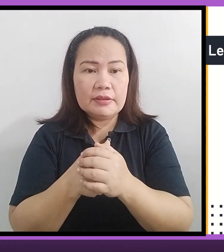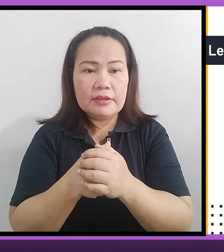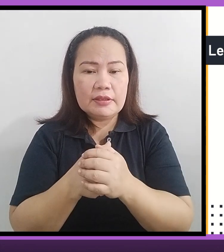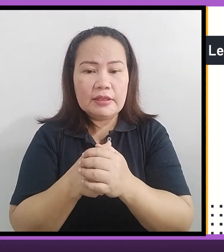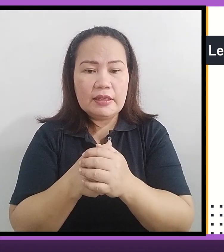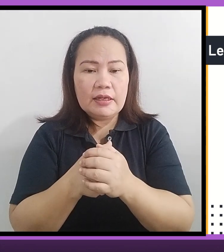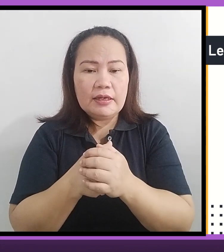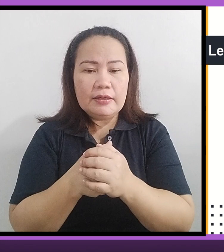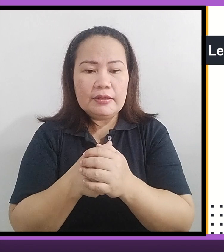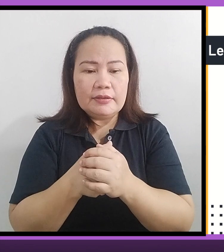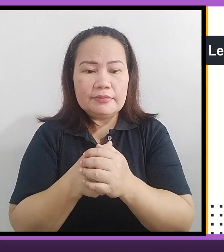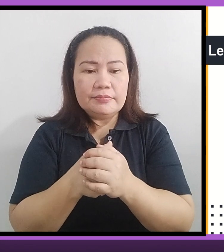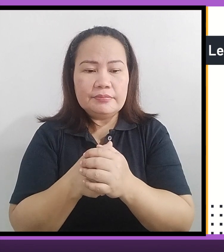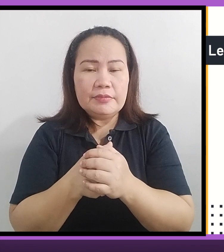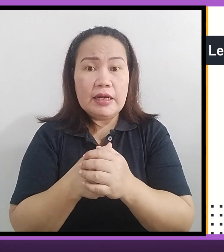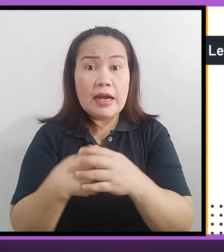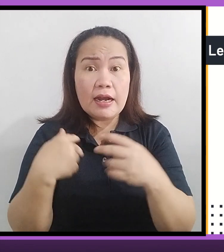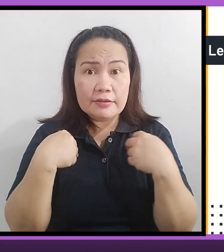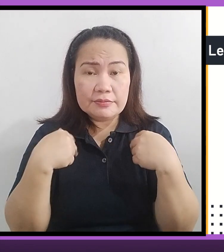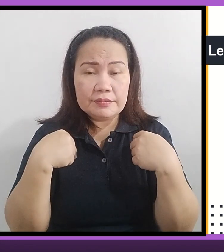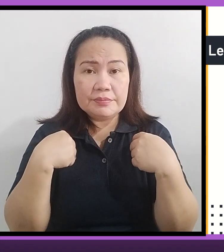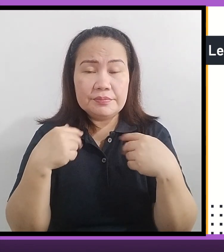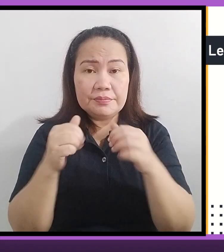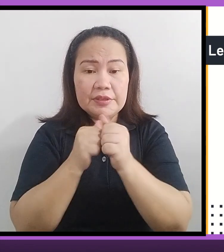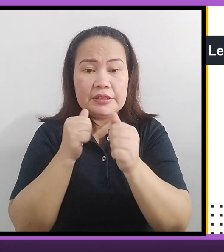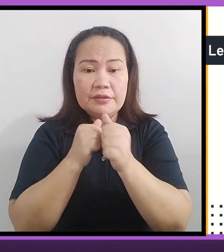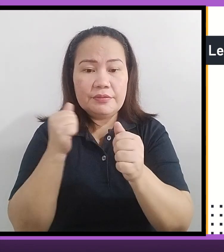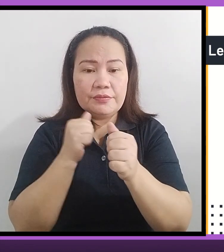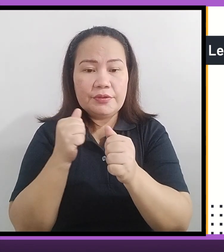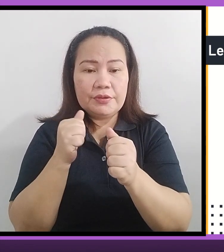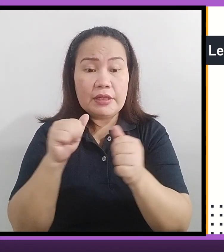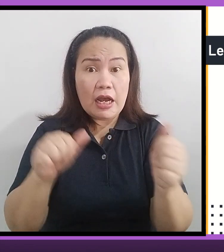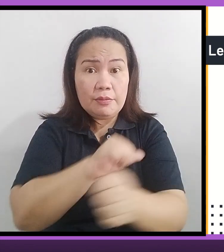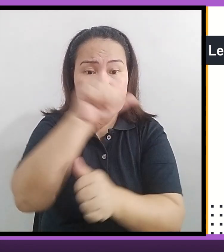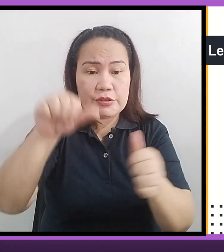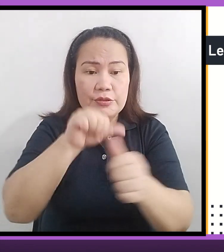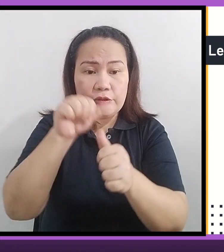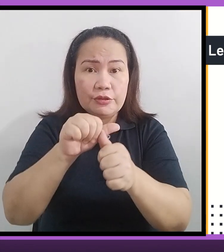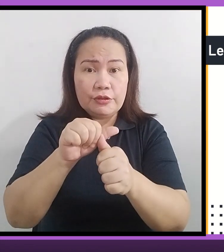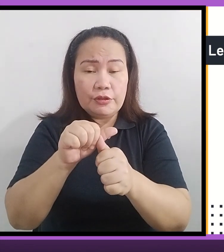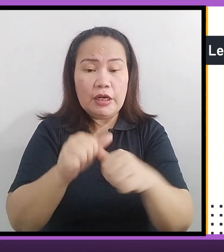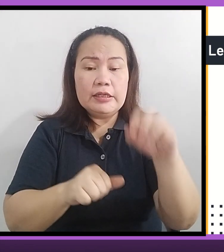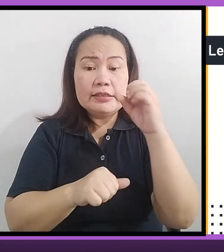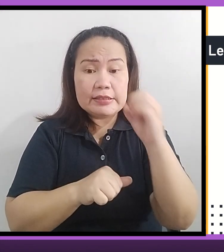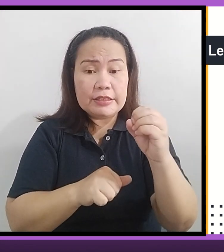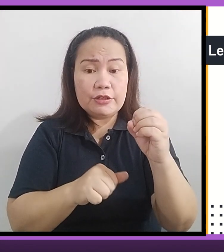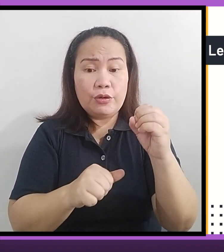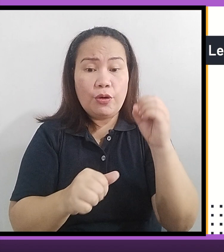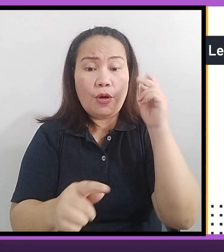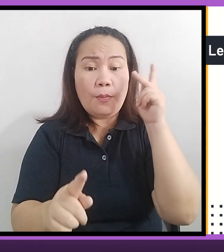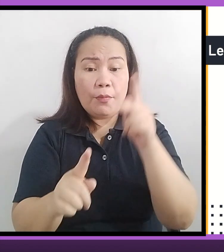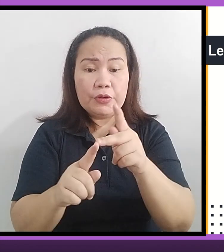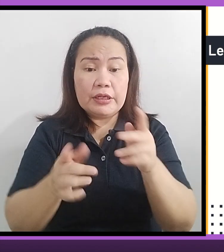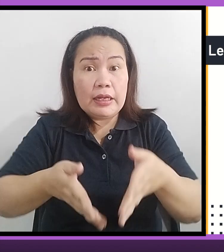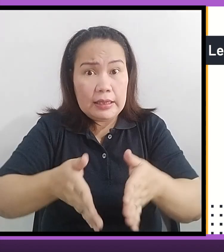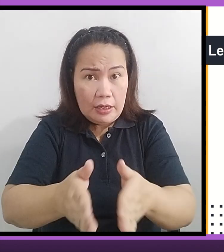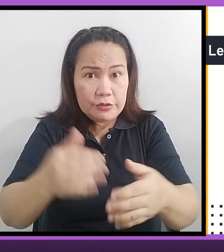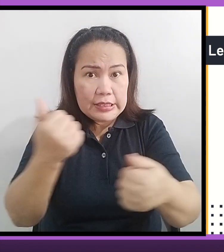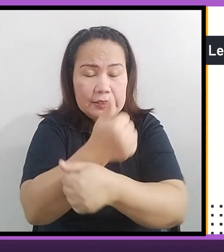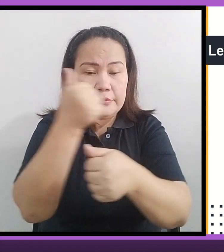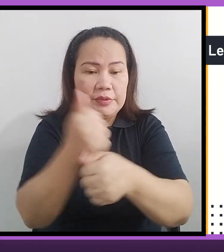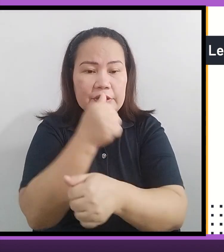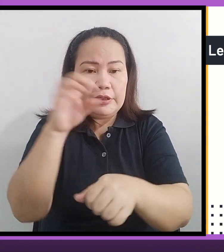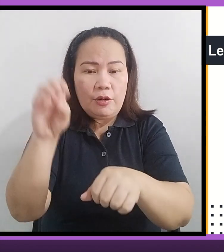possesses that what? Meaningful absolute fixed zero point and allows all arithmetic